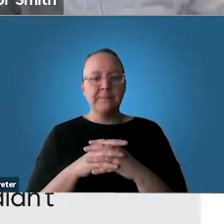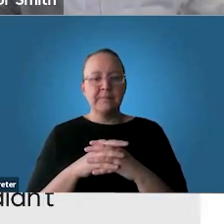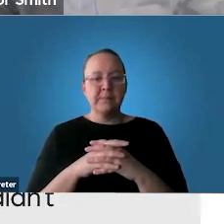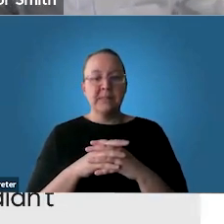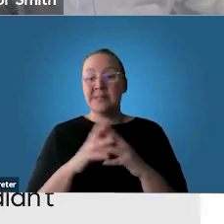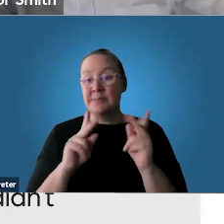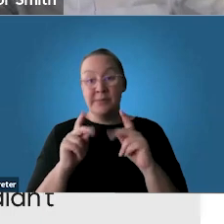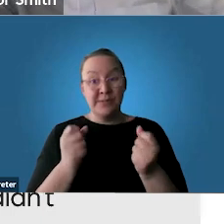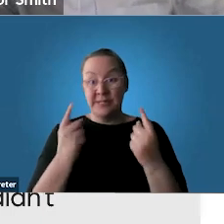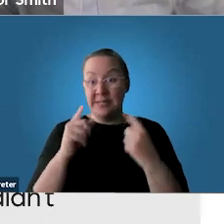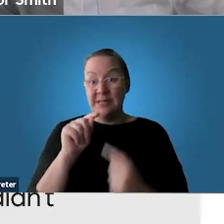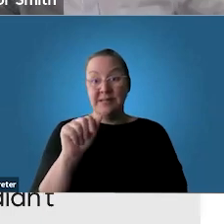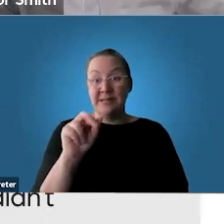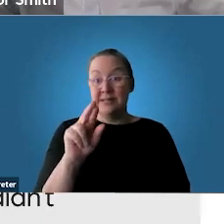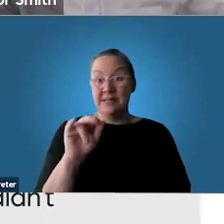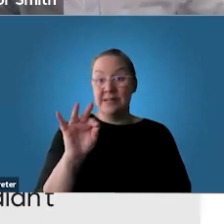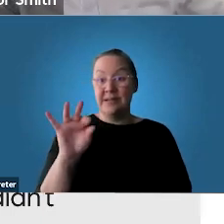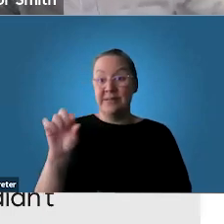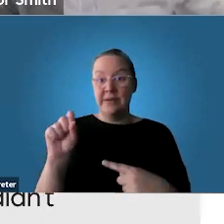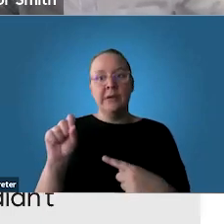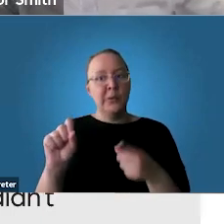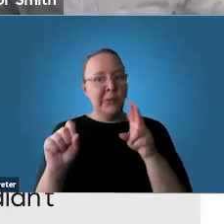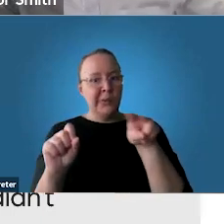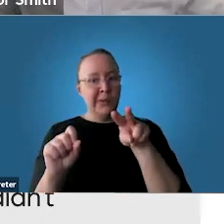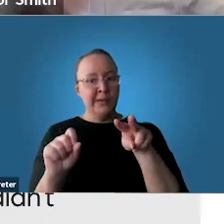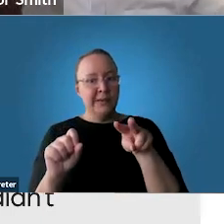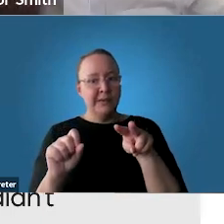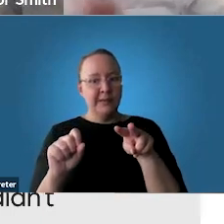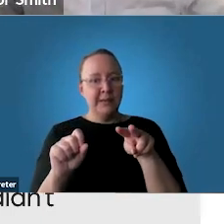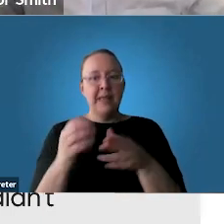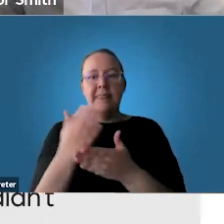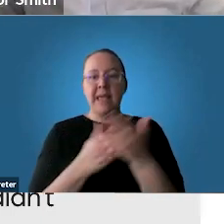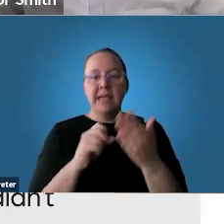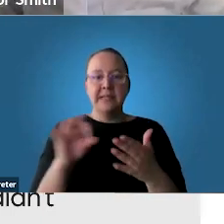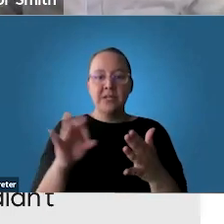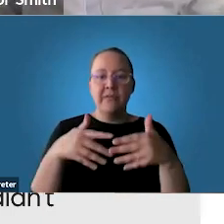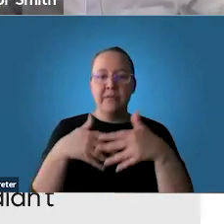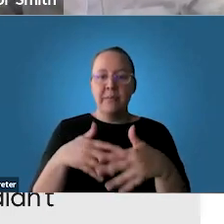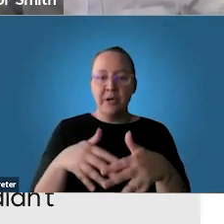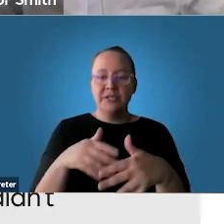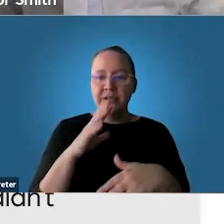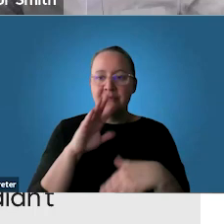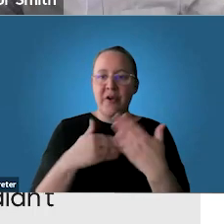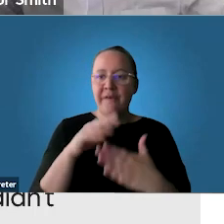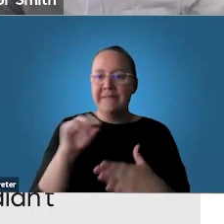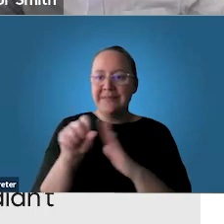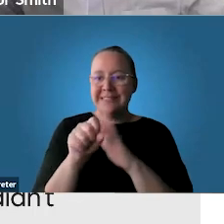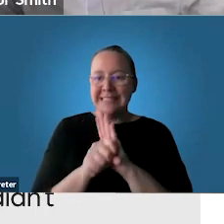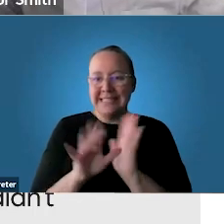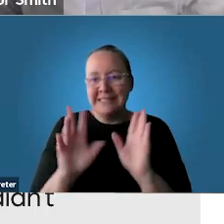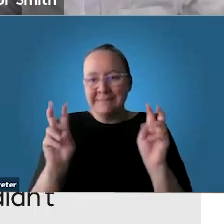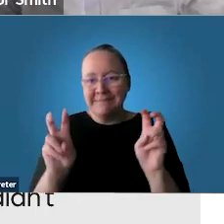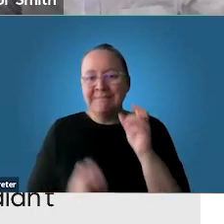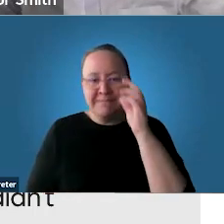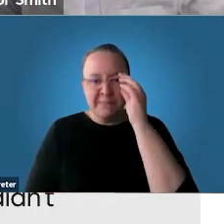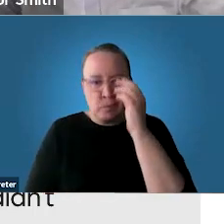don't understand tariffs. Tariffs, yeah, I was waiting for this one. The hands-off marches to me was an amazing to